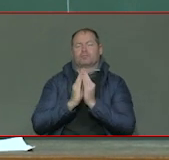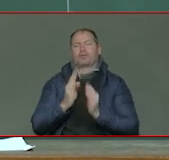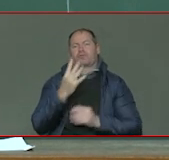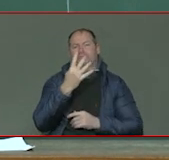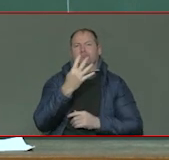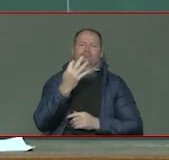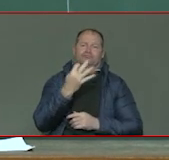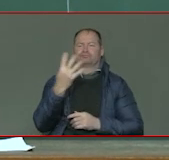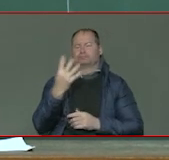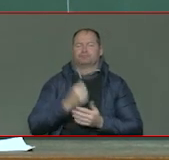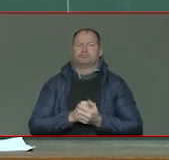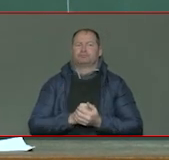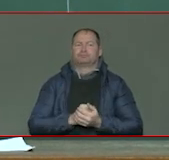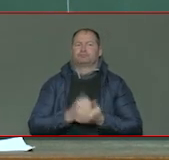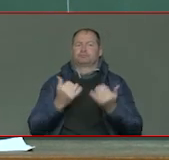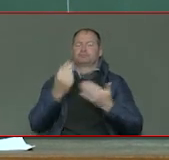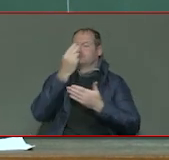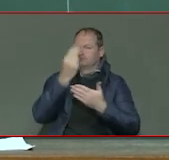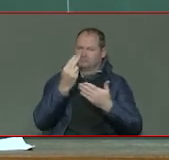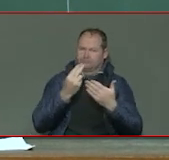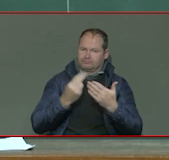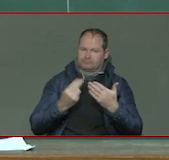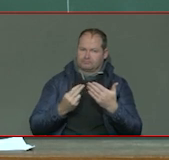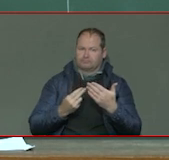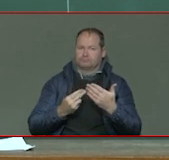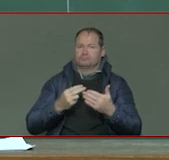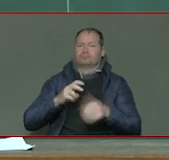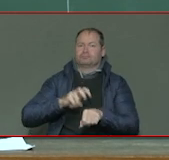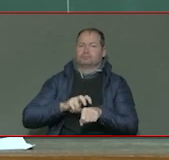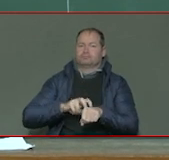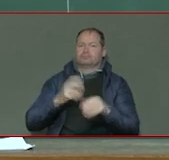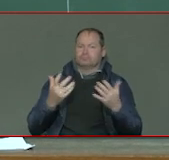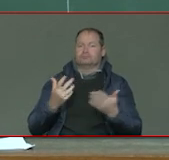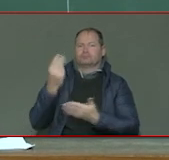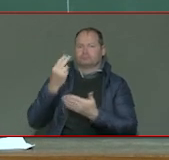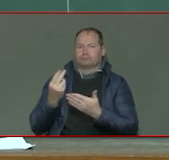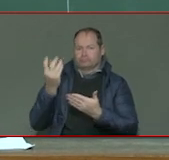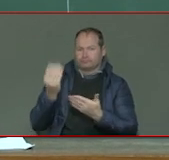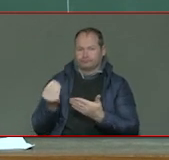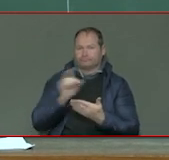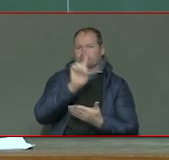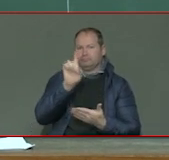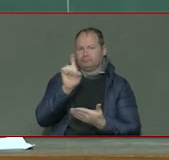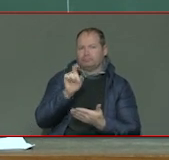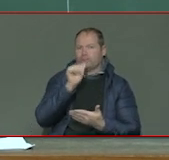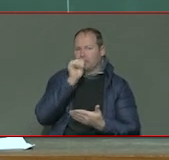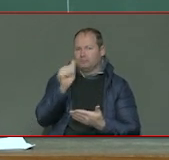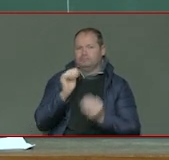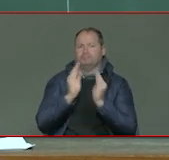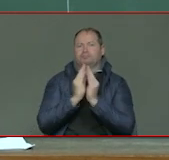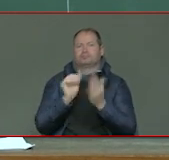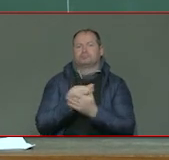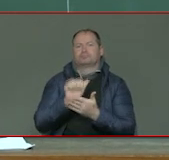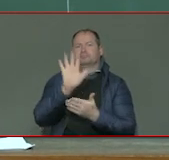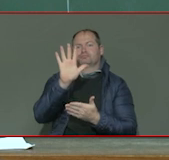to draw the cubic graph, or the cubic graph will be sketched, and you have to answer questions on it, that's another 15 marks. And then you're